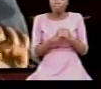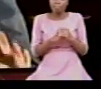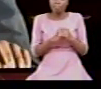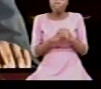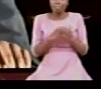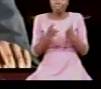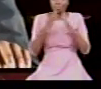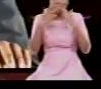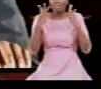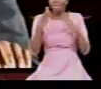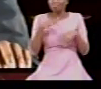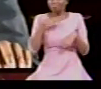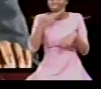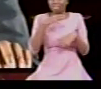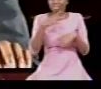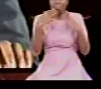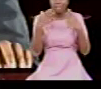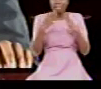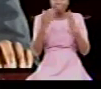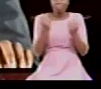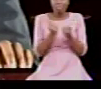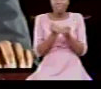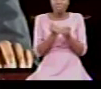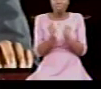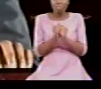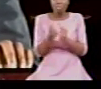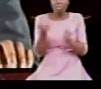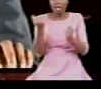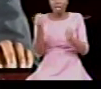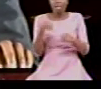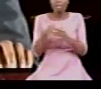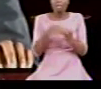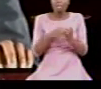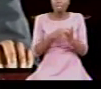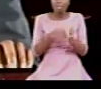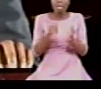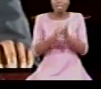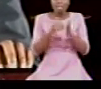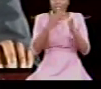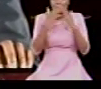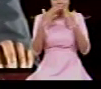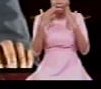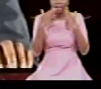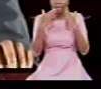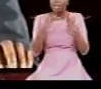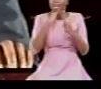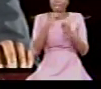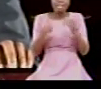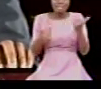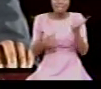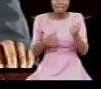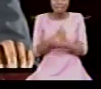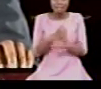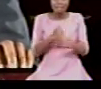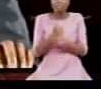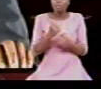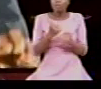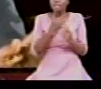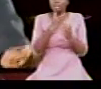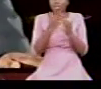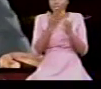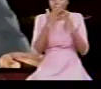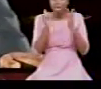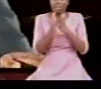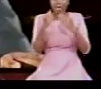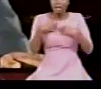smile. Smile with dagger in it. That smile is a dangerous smile that having dagger in